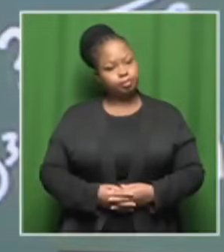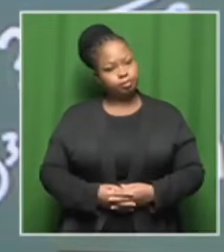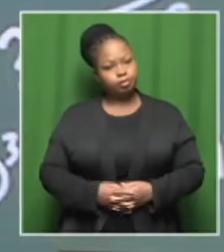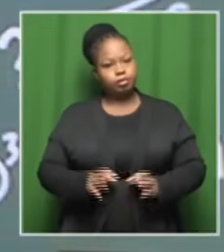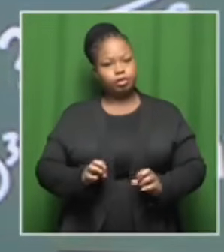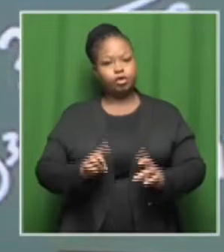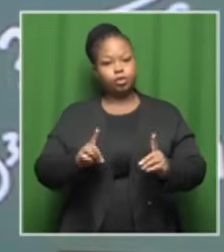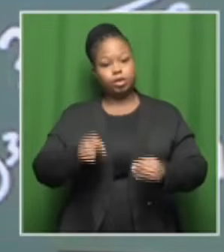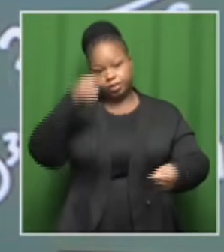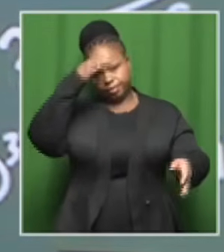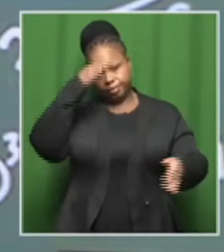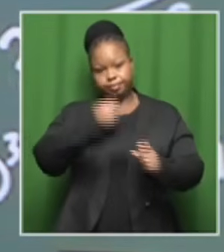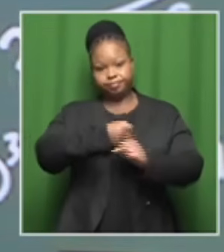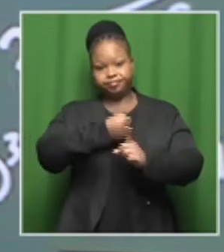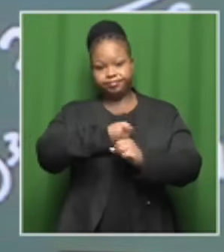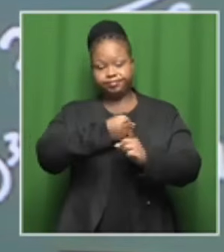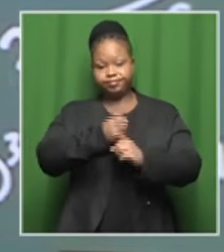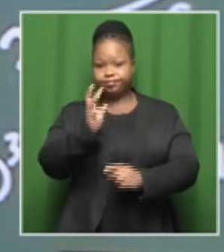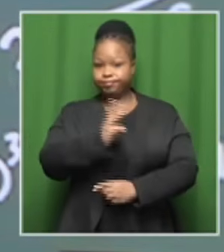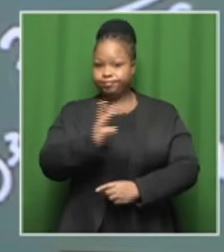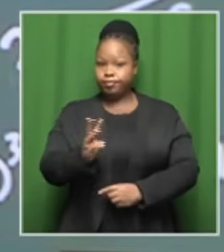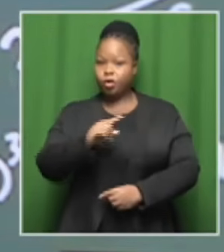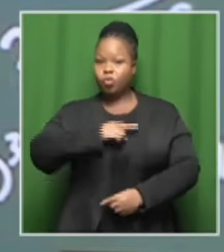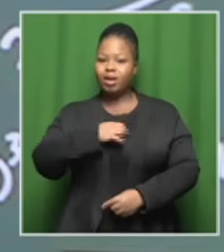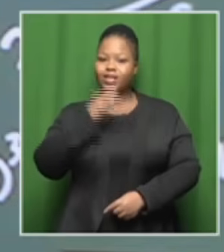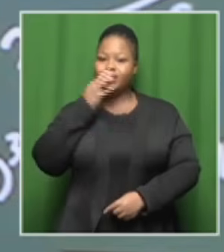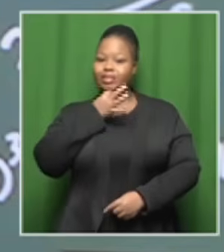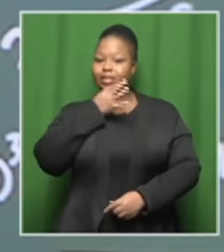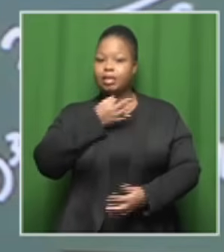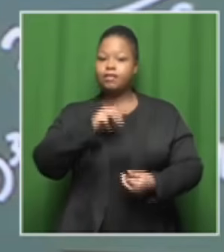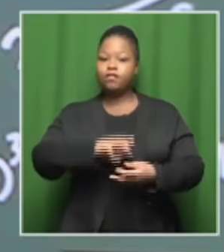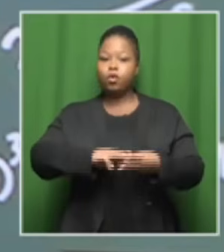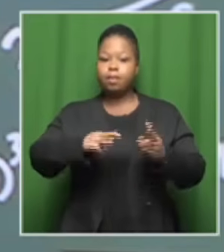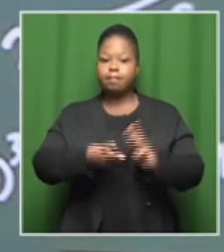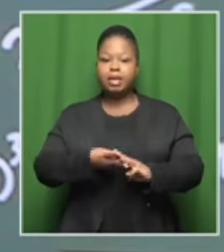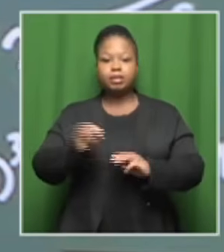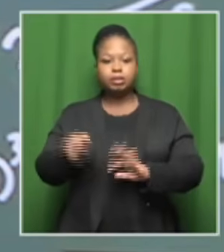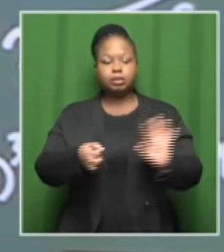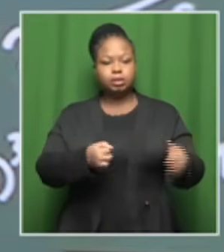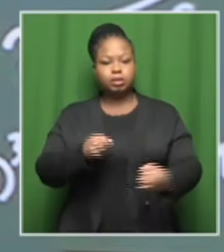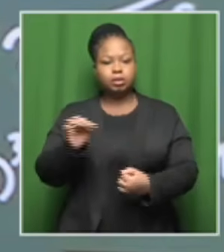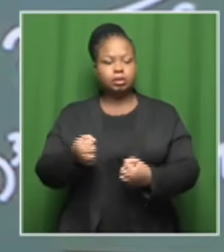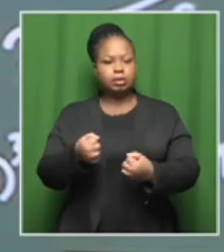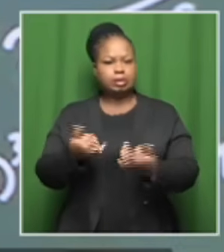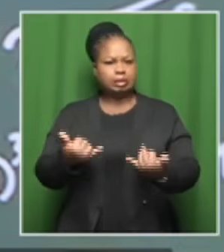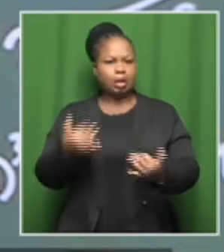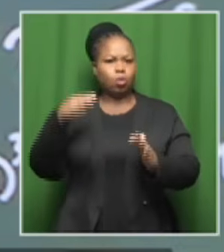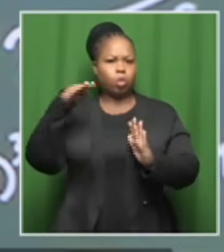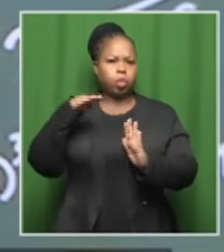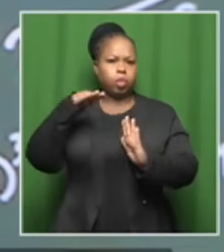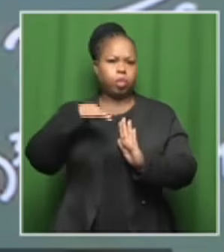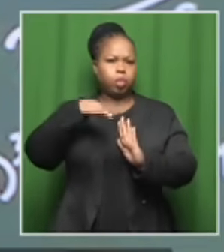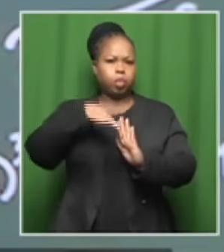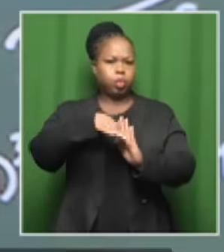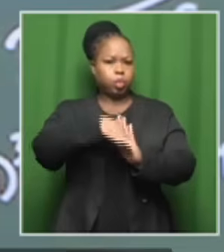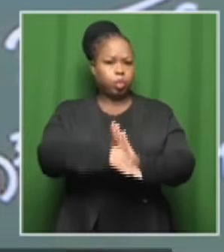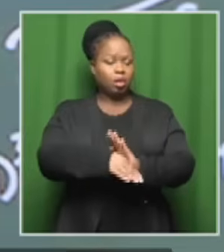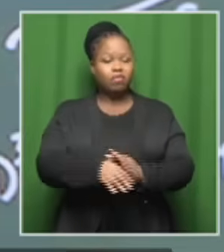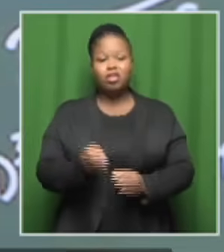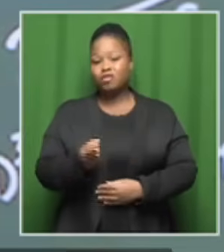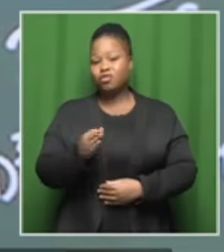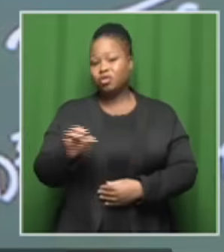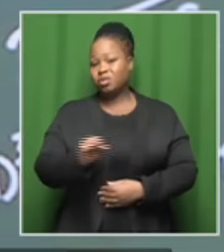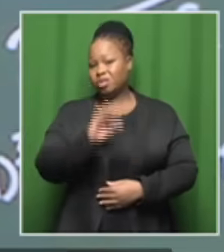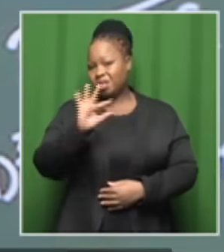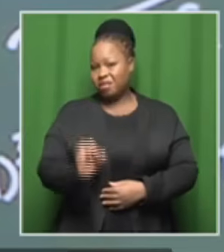Now, education experts and activists are warning that the sharp decline in high school mathematics enrollment threatens South Africa's